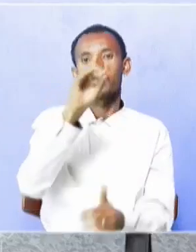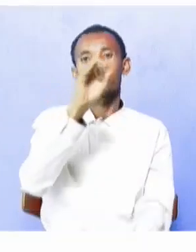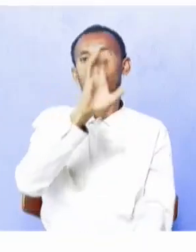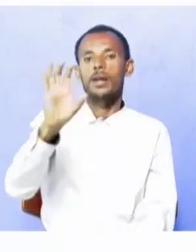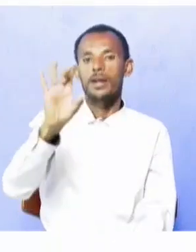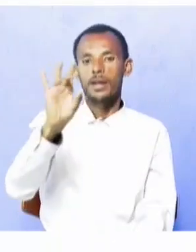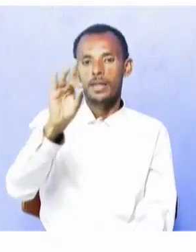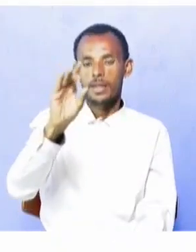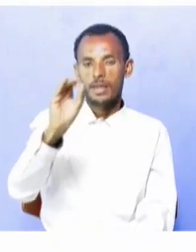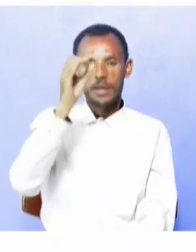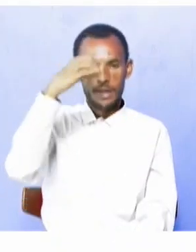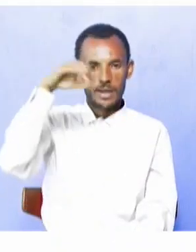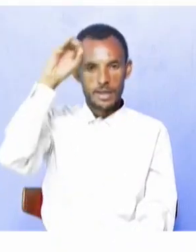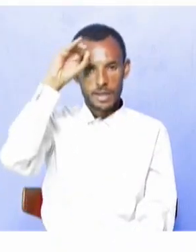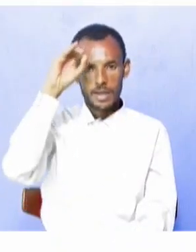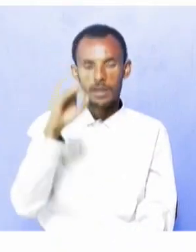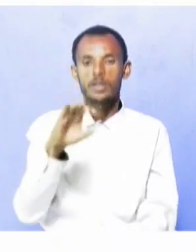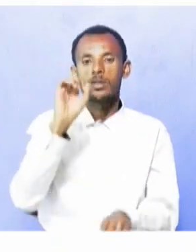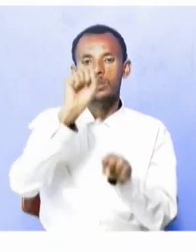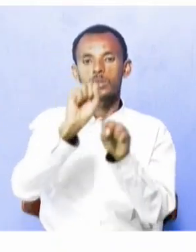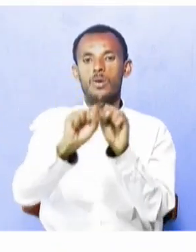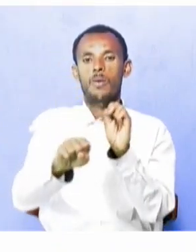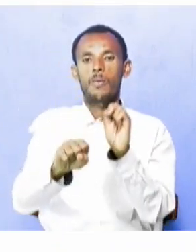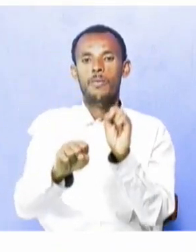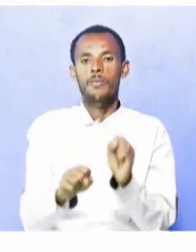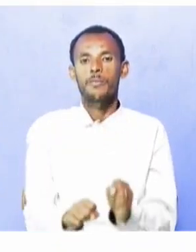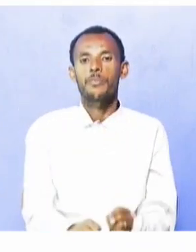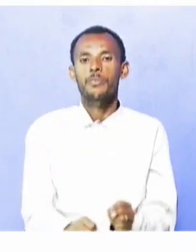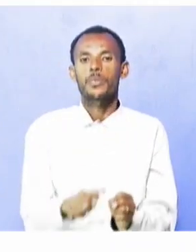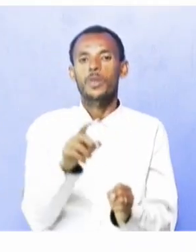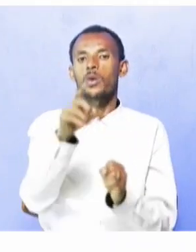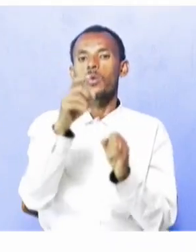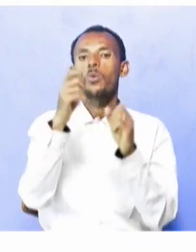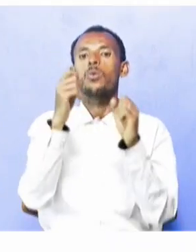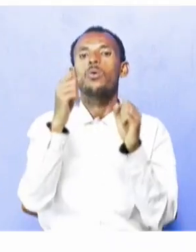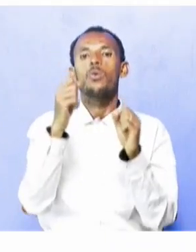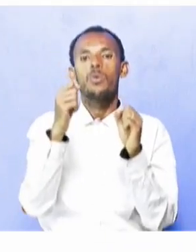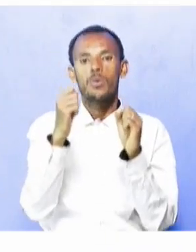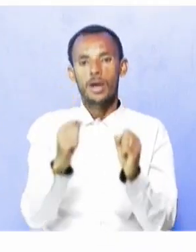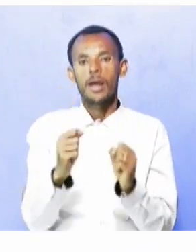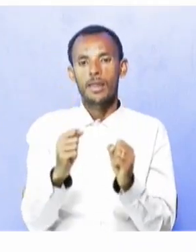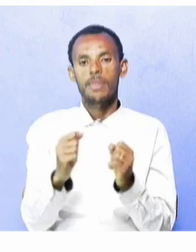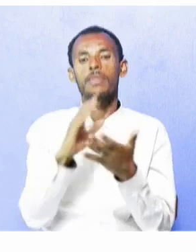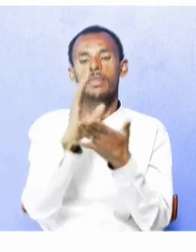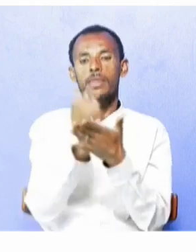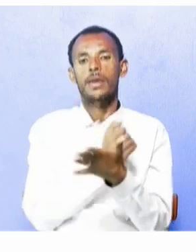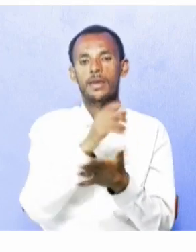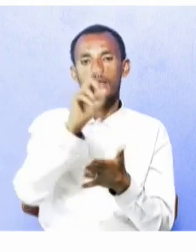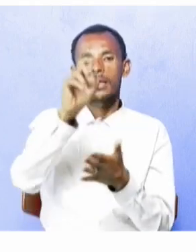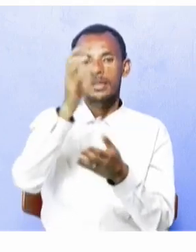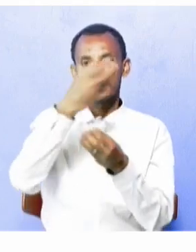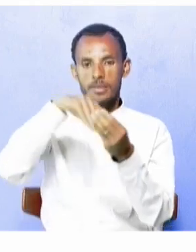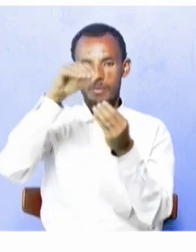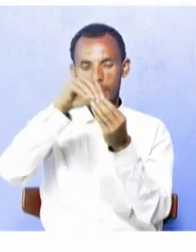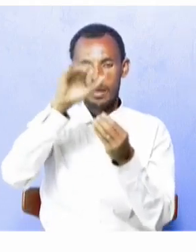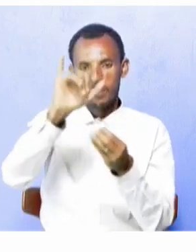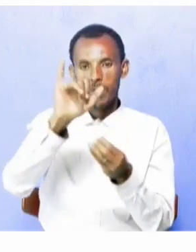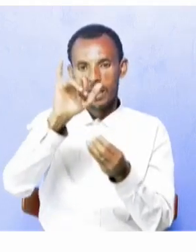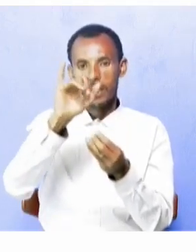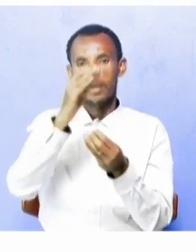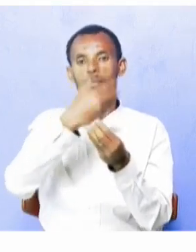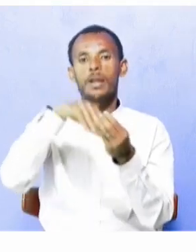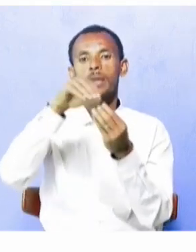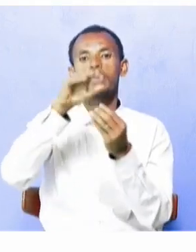degrees, okay? So you can take X plus Y plus W